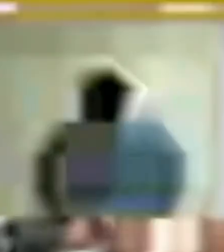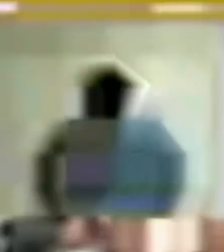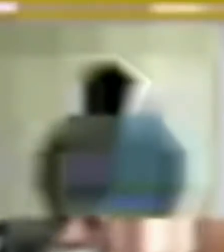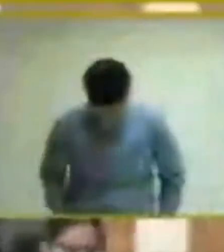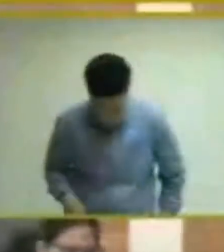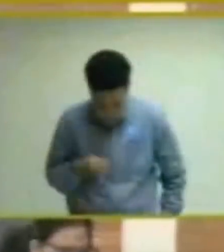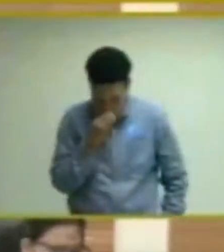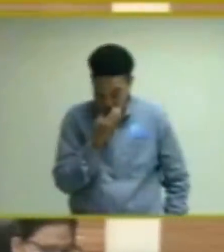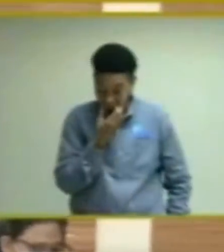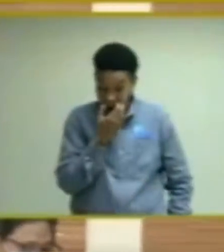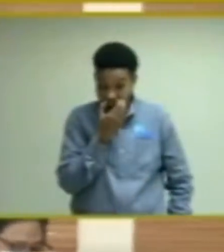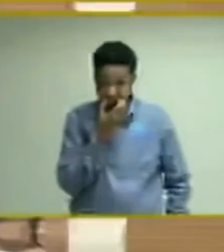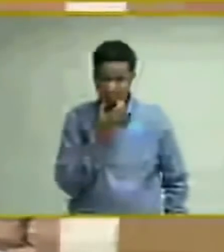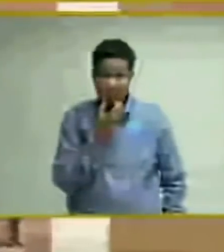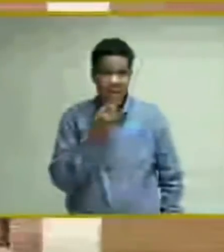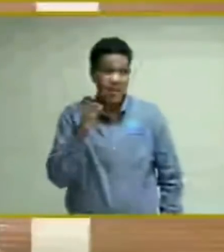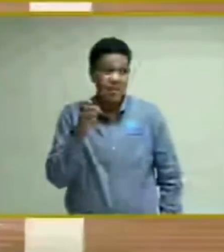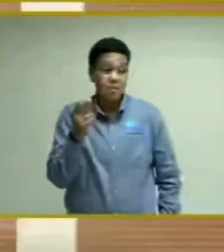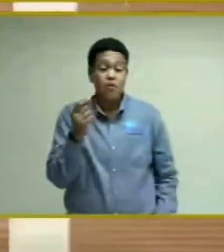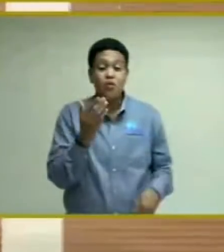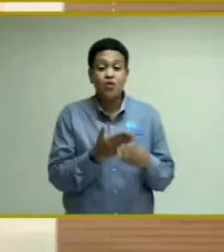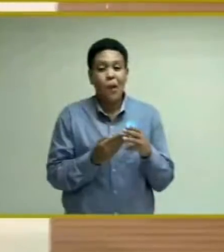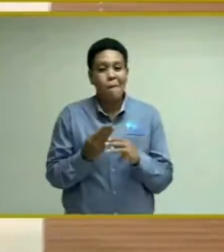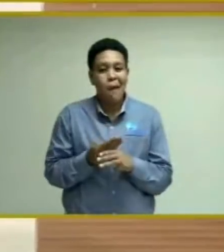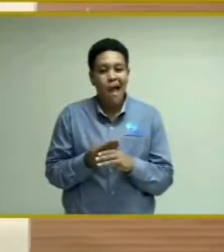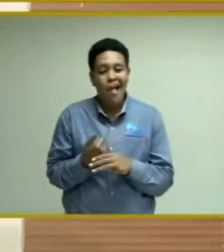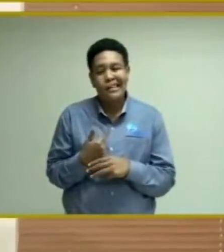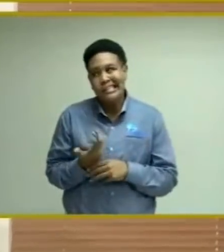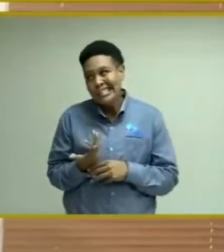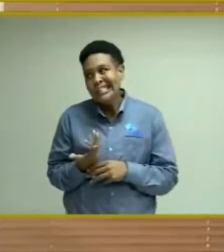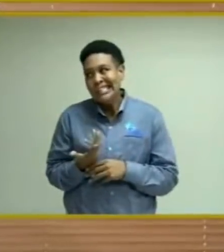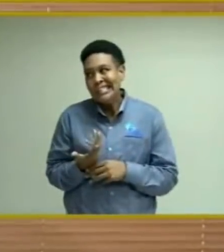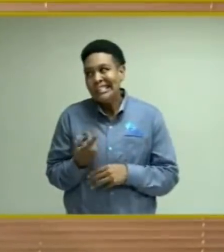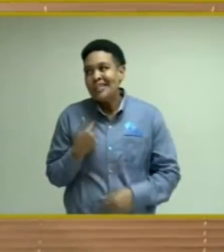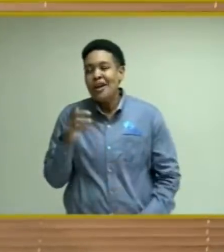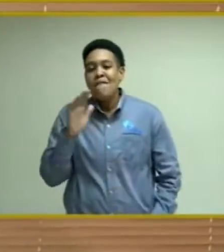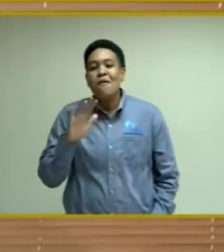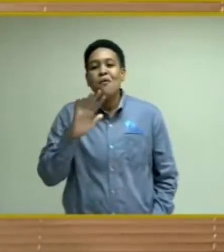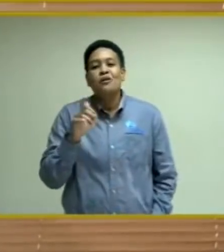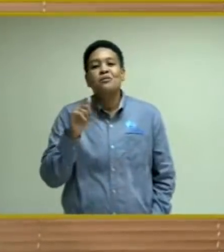Okay, so you're asking me to do some maths here. So we have